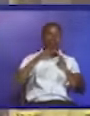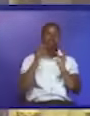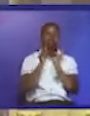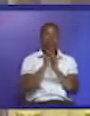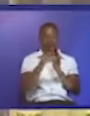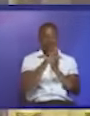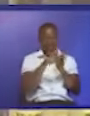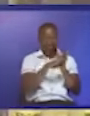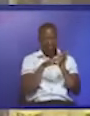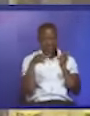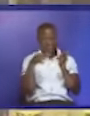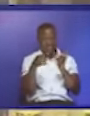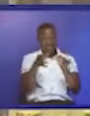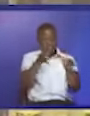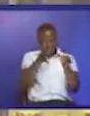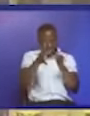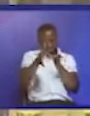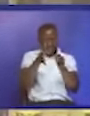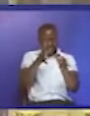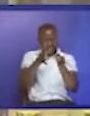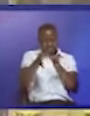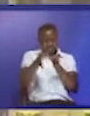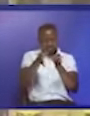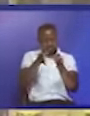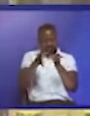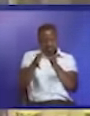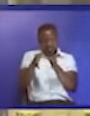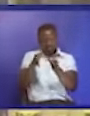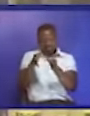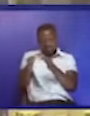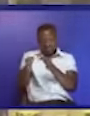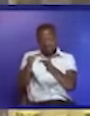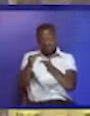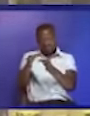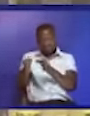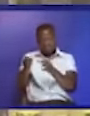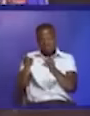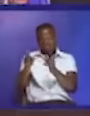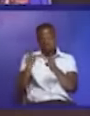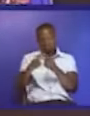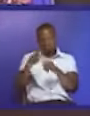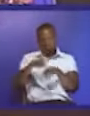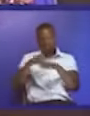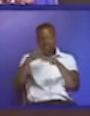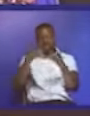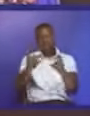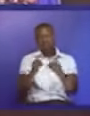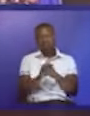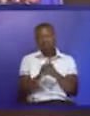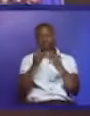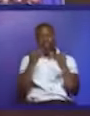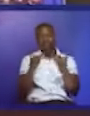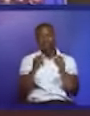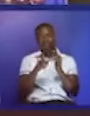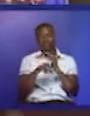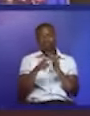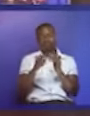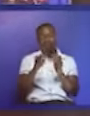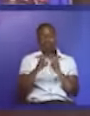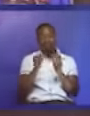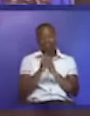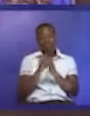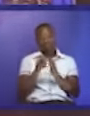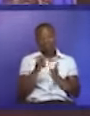scriptural interpretation to the times and to the seasons. Hallelujah. And then to be able to draw